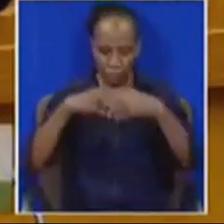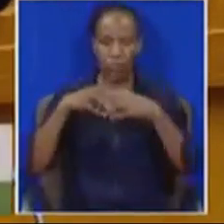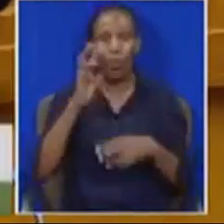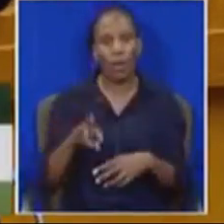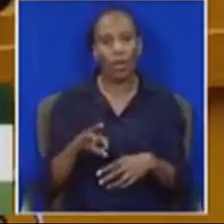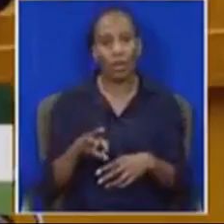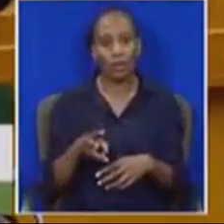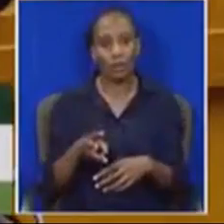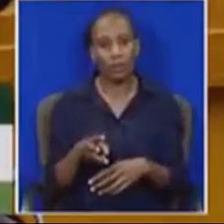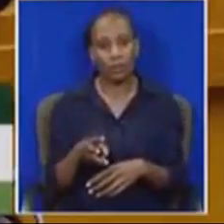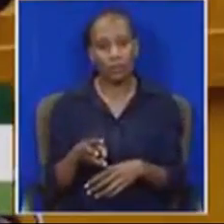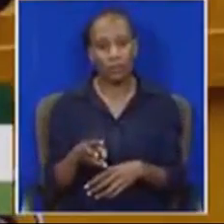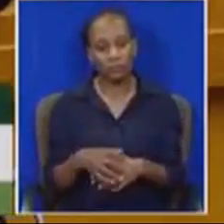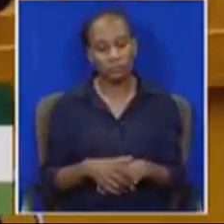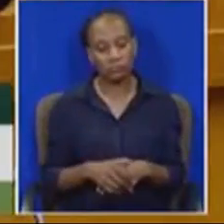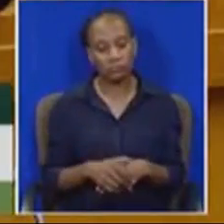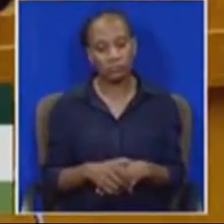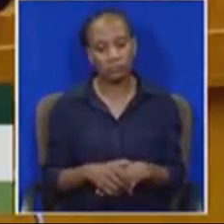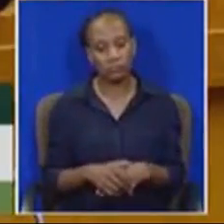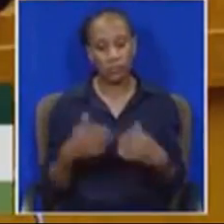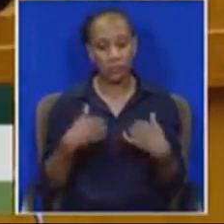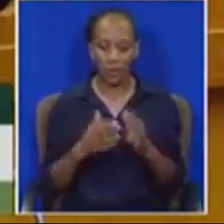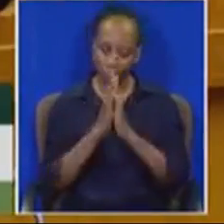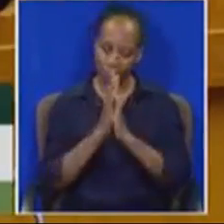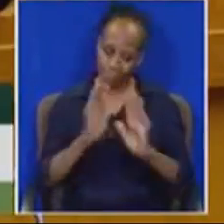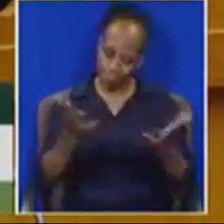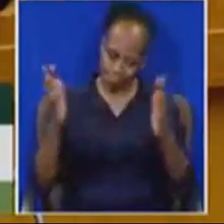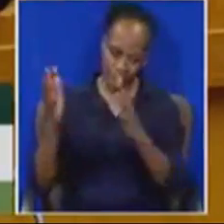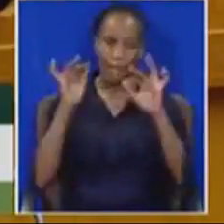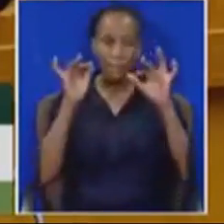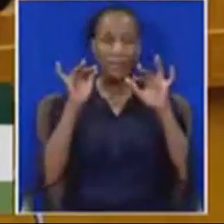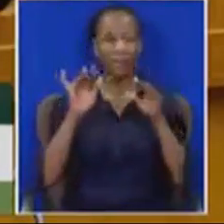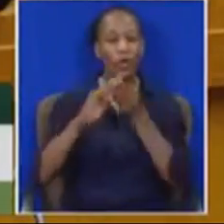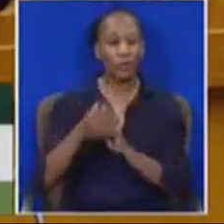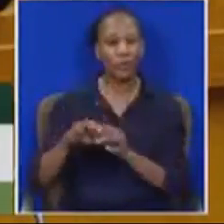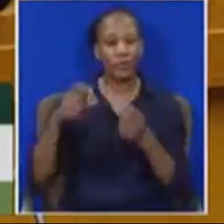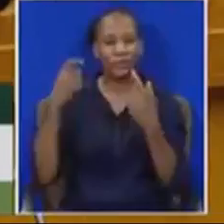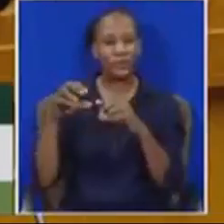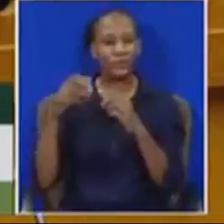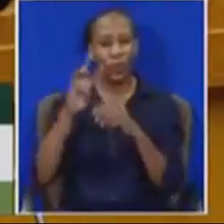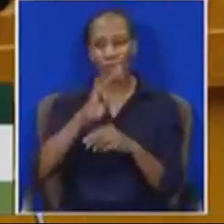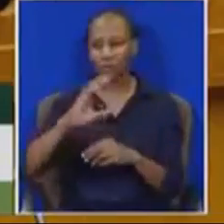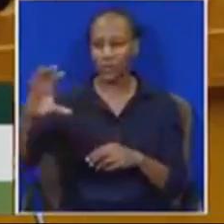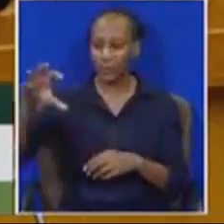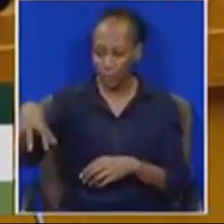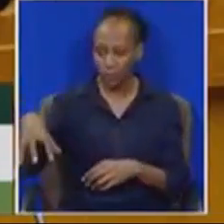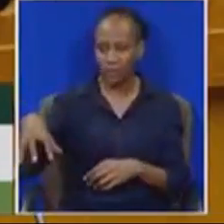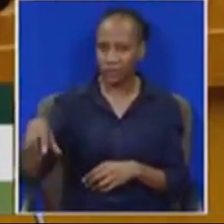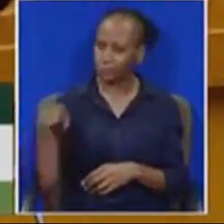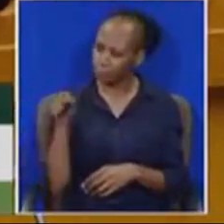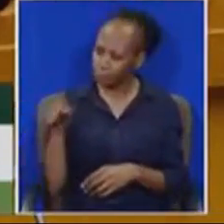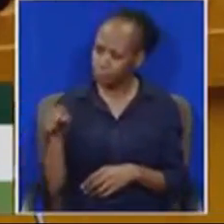legislation. I commend the people of Cape Town and the rest of the Western Cape for